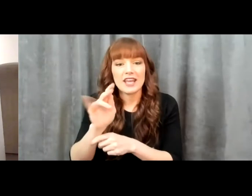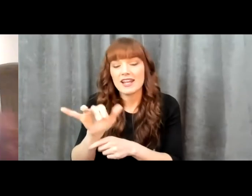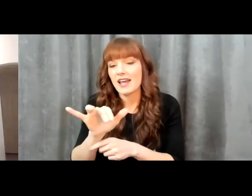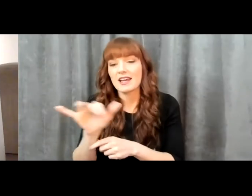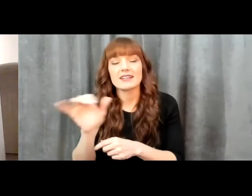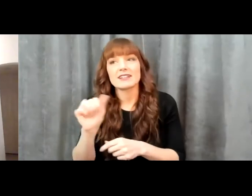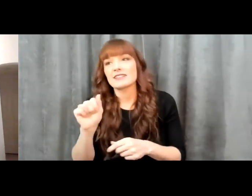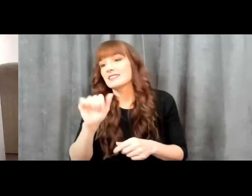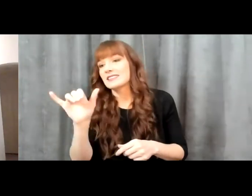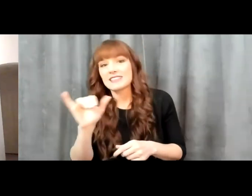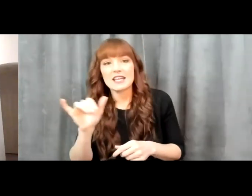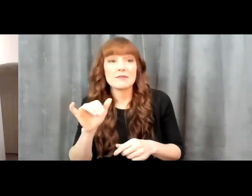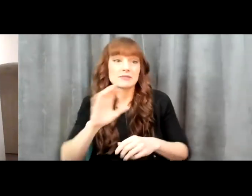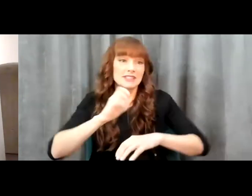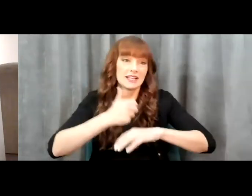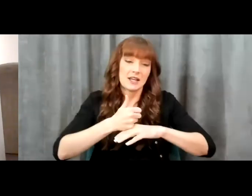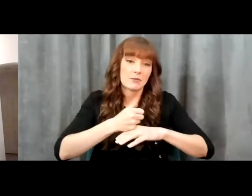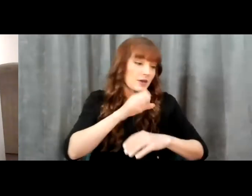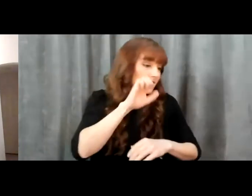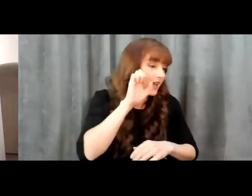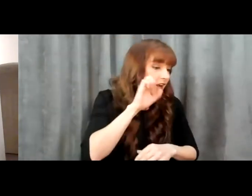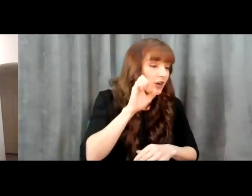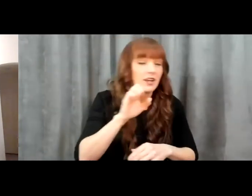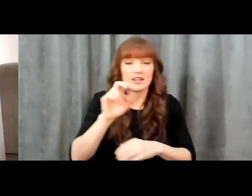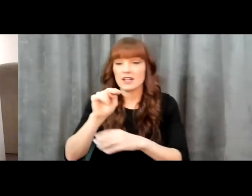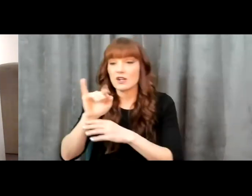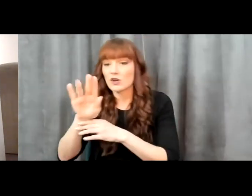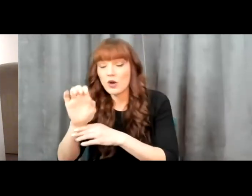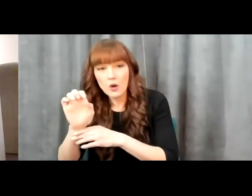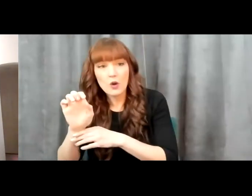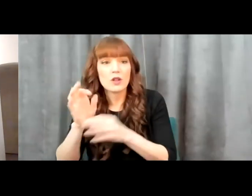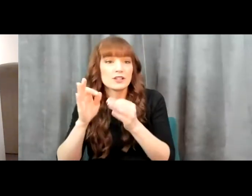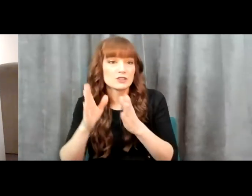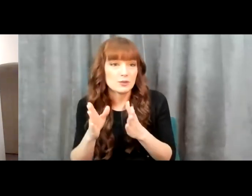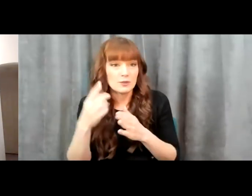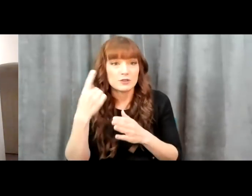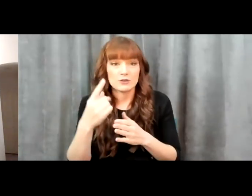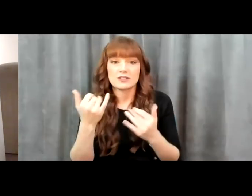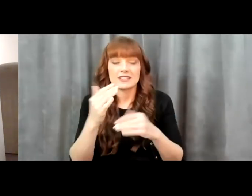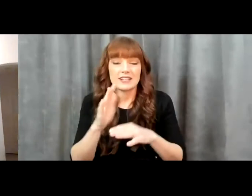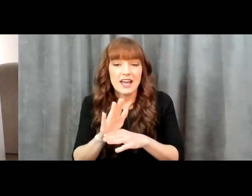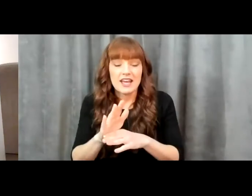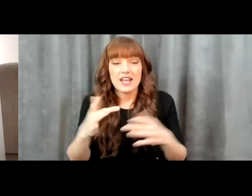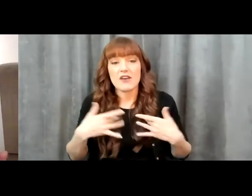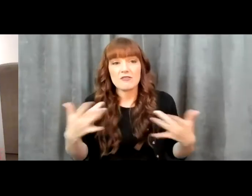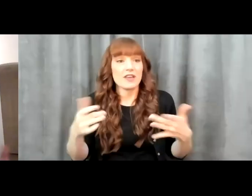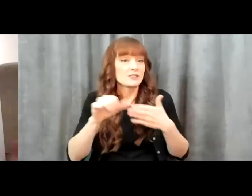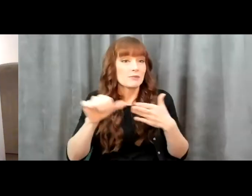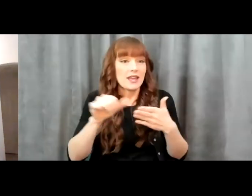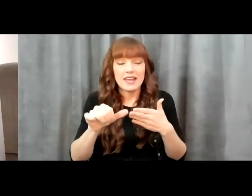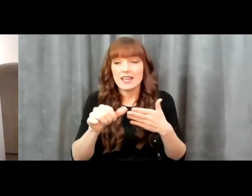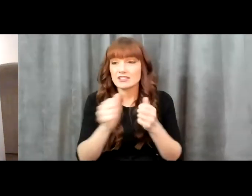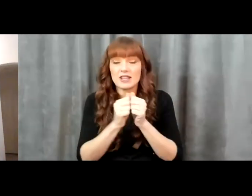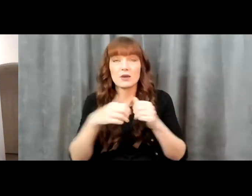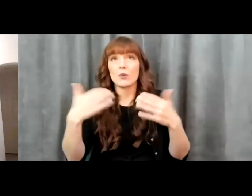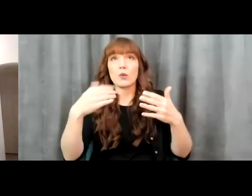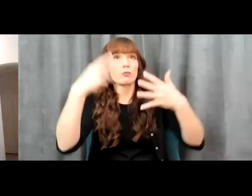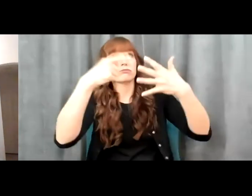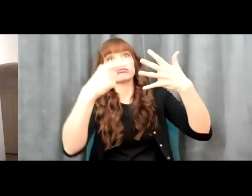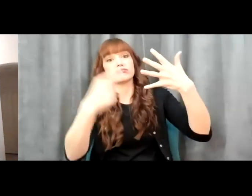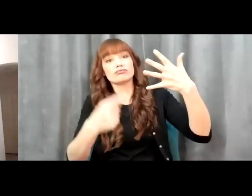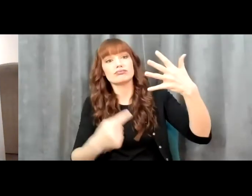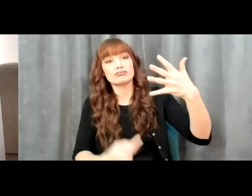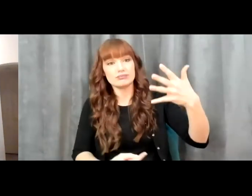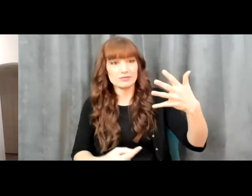week, setting us up with Aaron and Nicole, our ASL interpreters for the night, putting the events page together. There's just a whole bunch of stuff